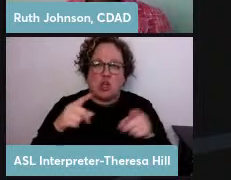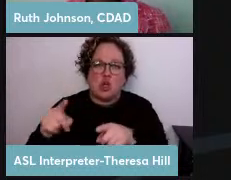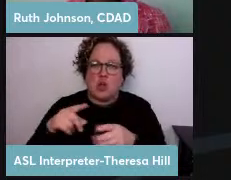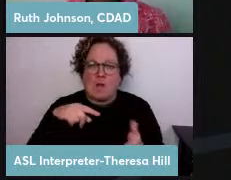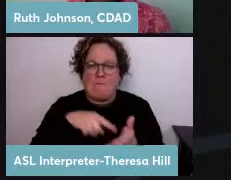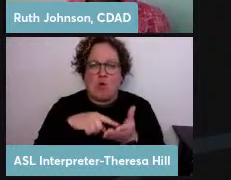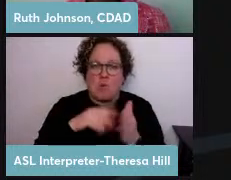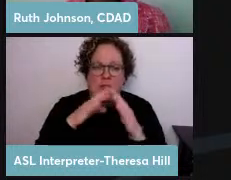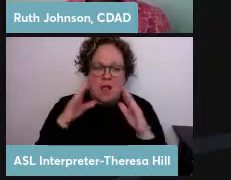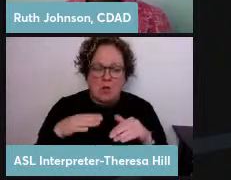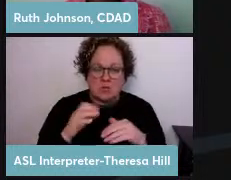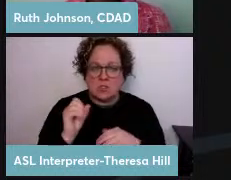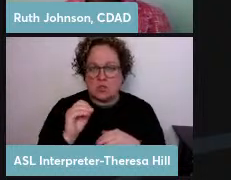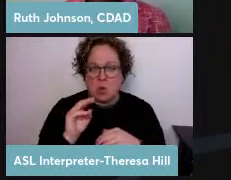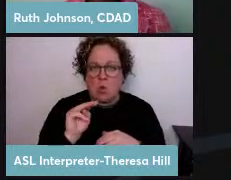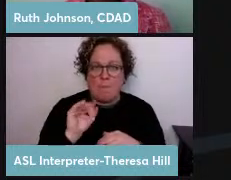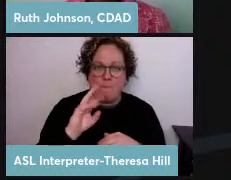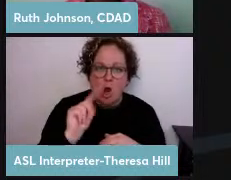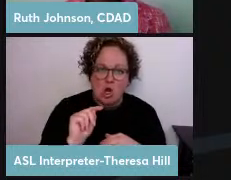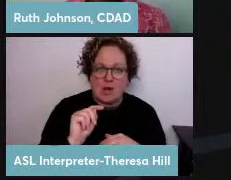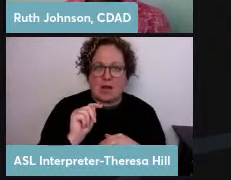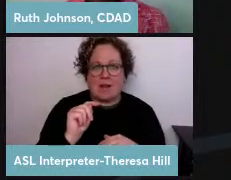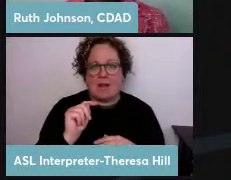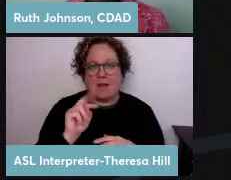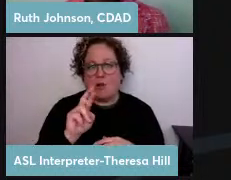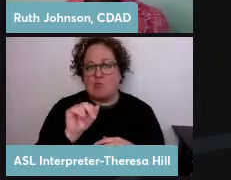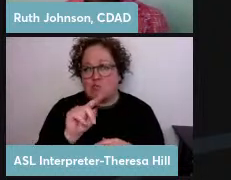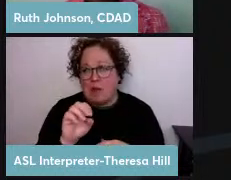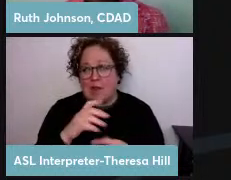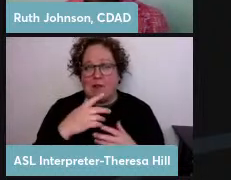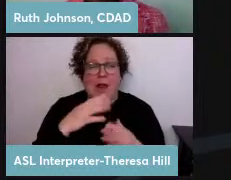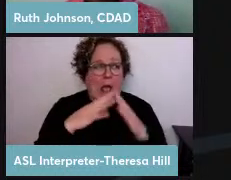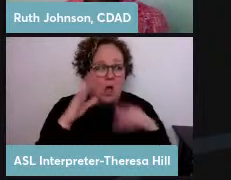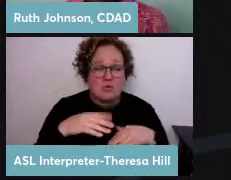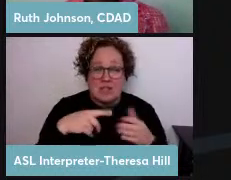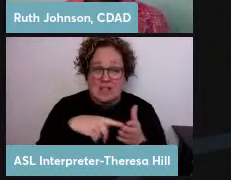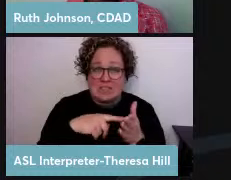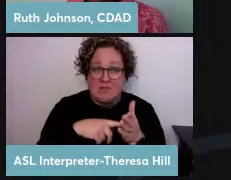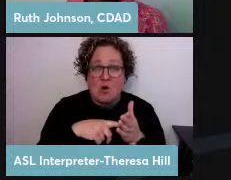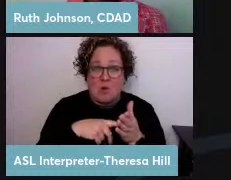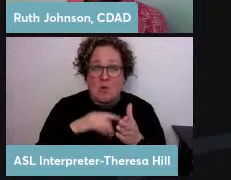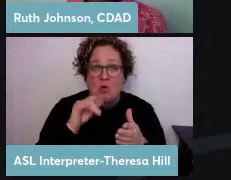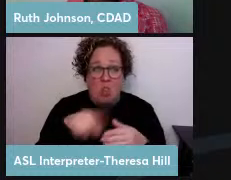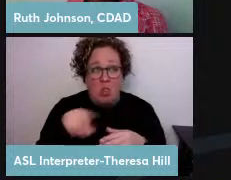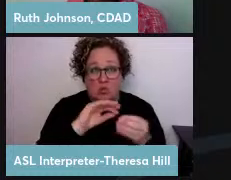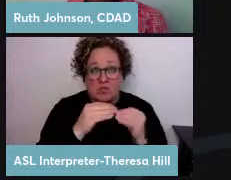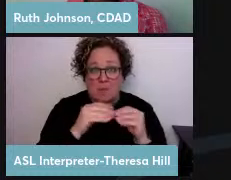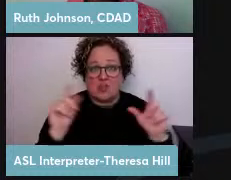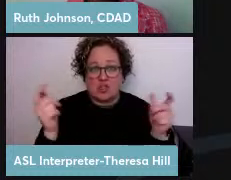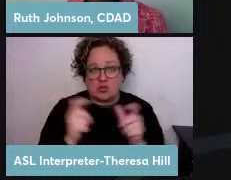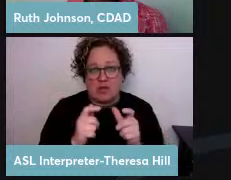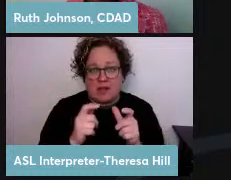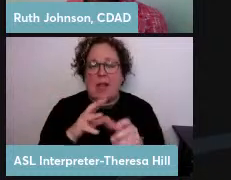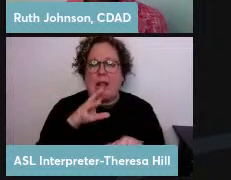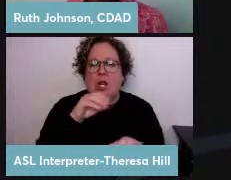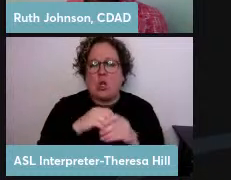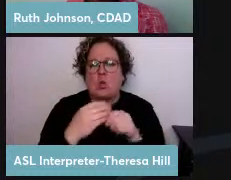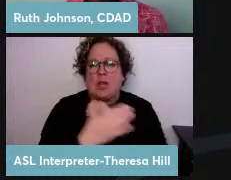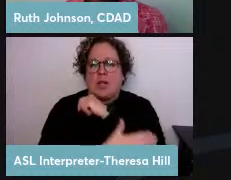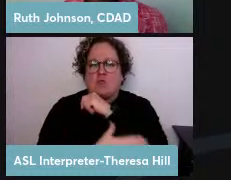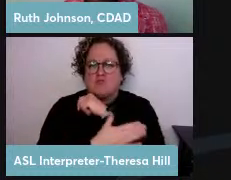market rate housing that is affordable, is shrinking, including in rural areas. And for a long time, at least in